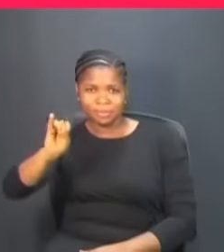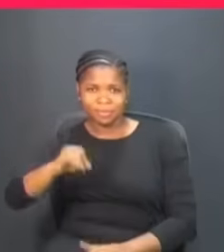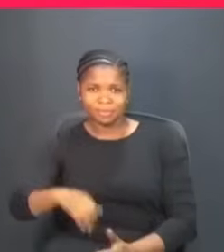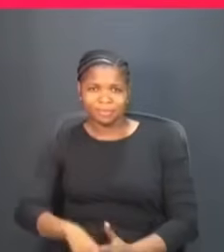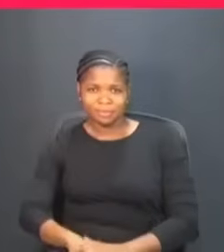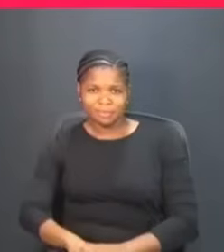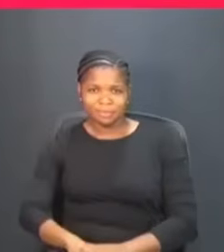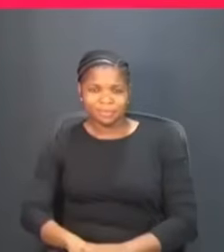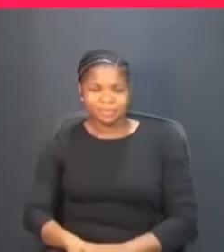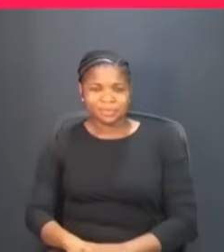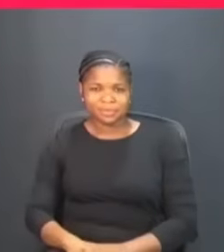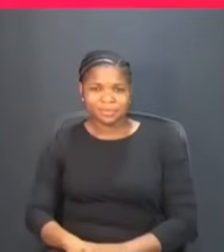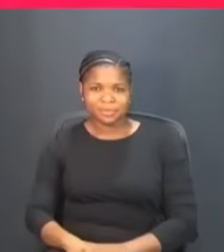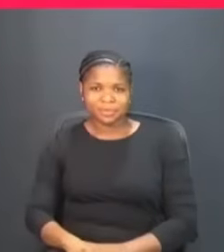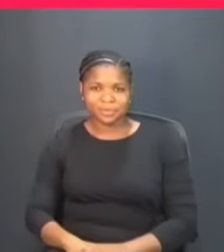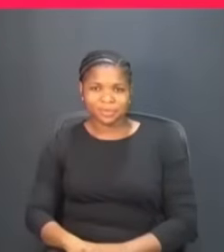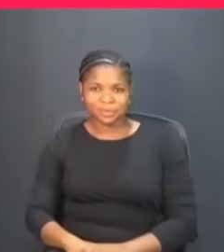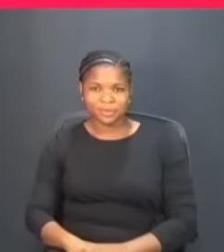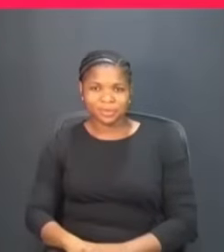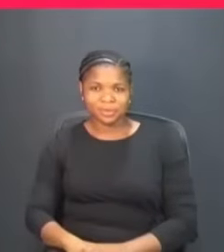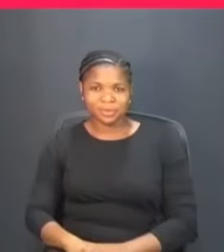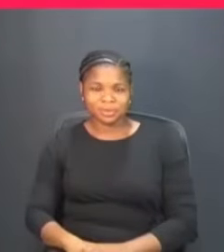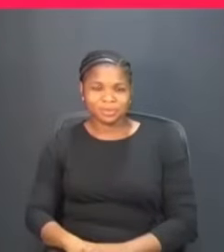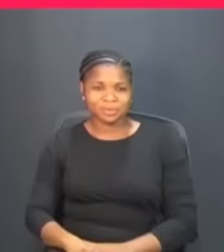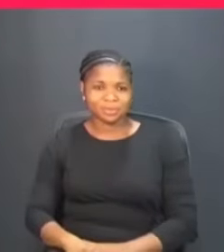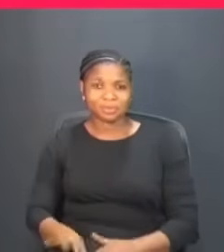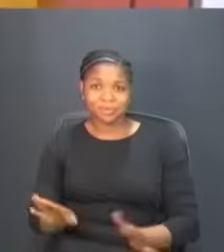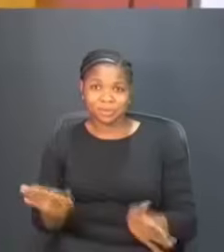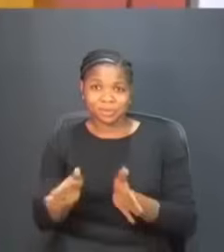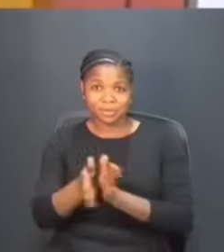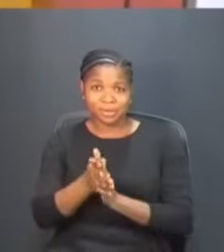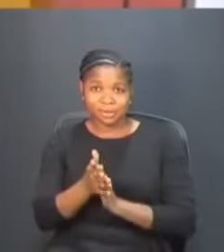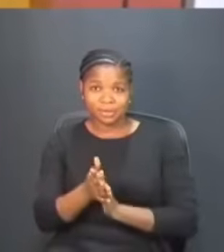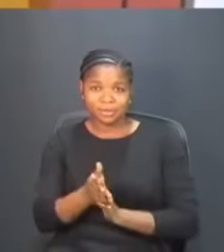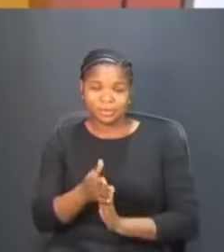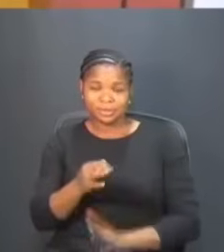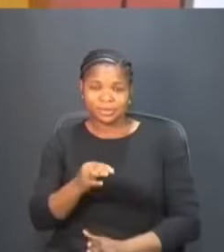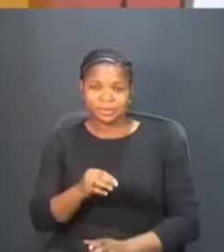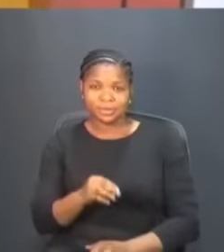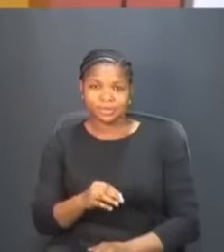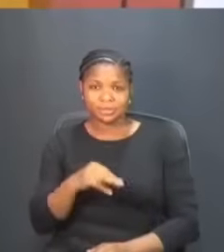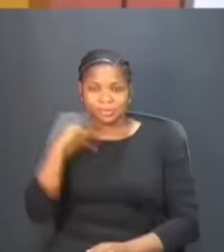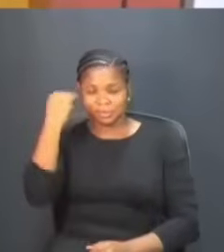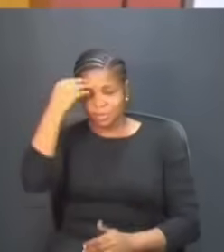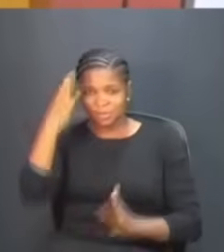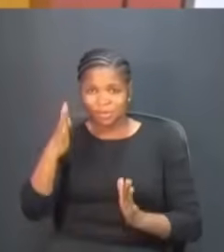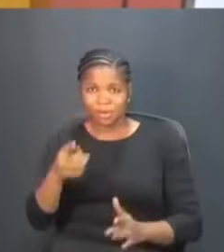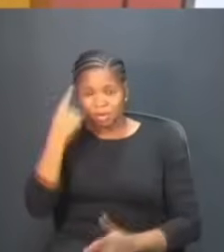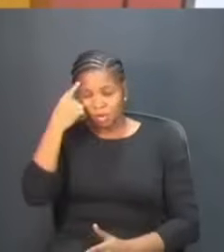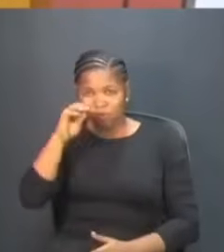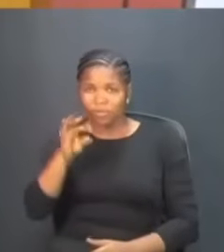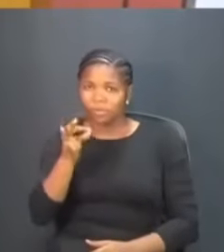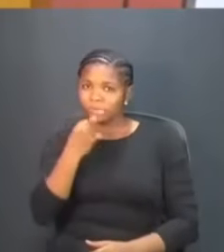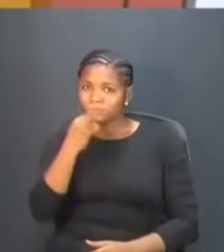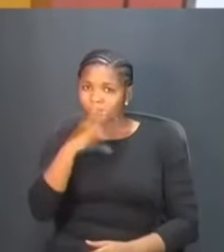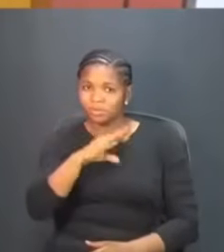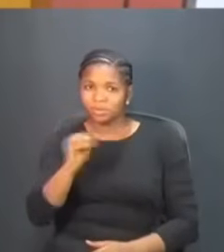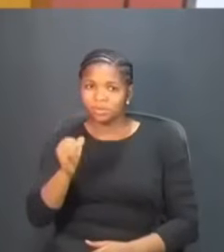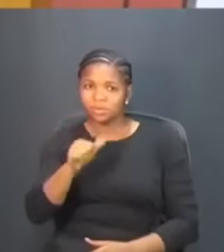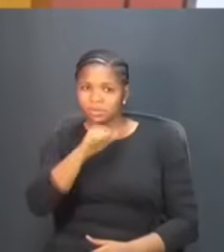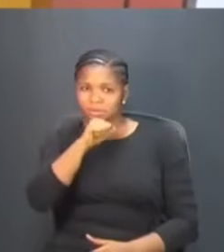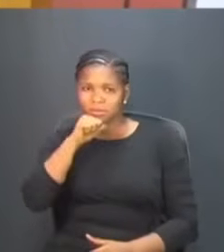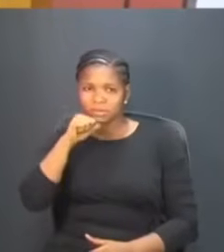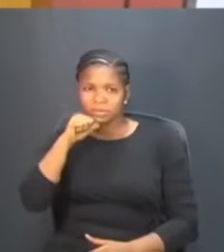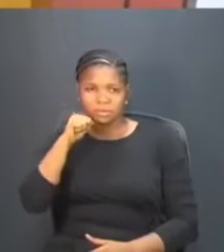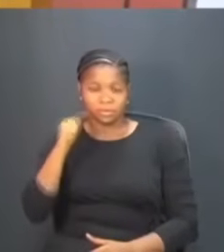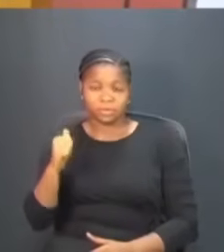Mr. Speaker, I rise to ask the Minister for Food and Agriculture what specific measures are currently being